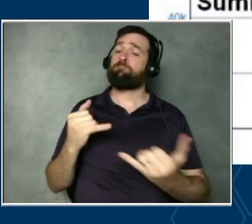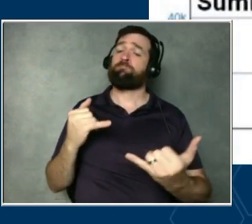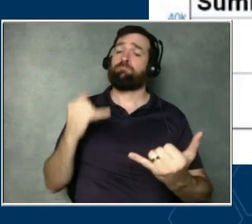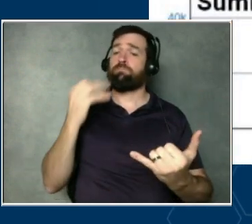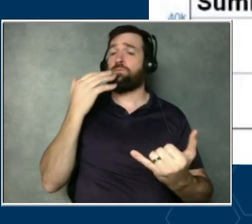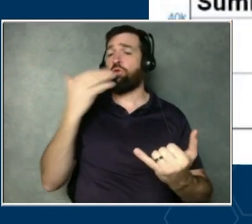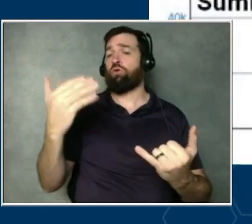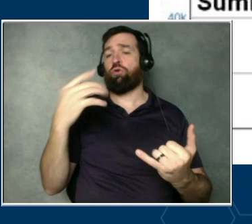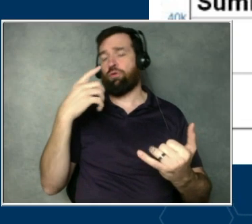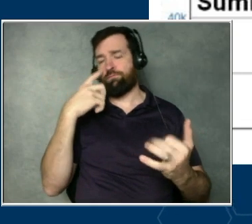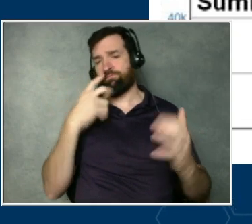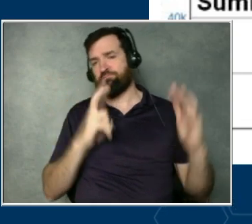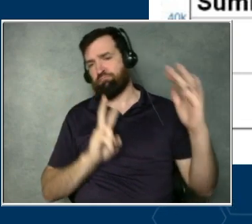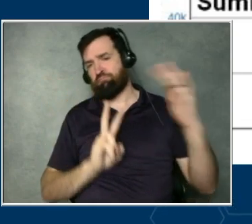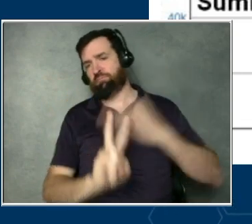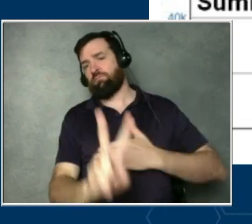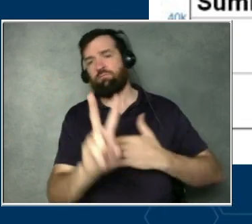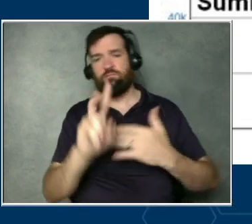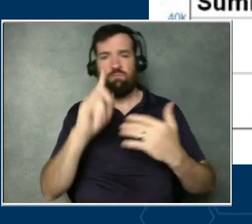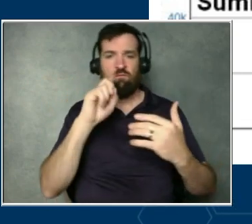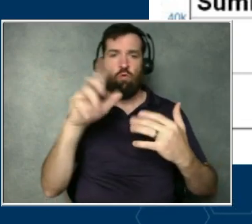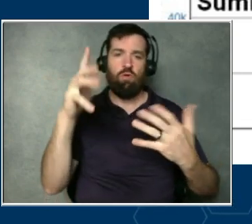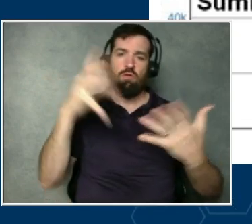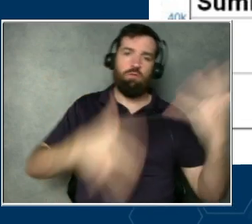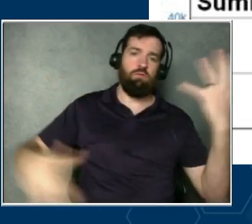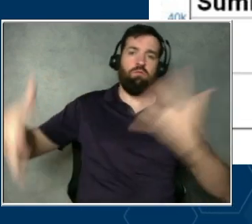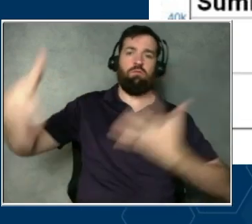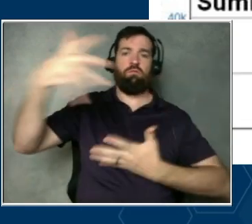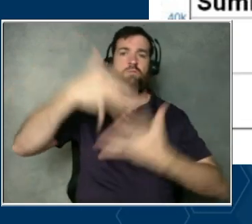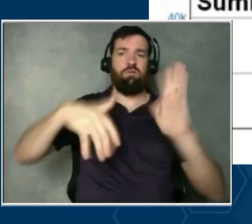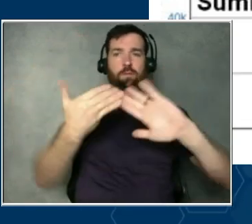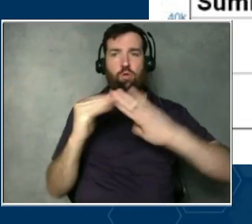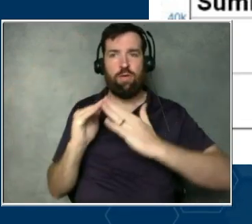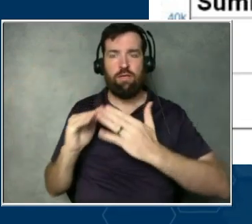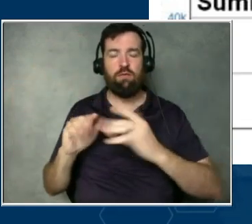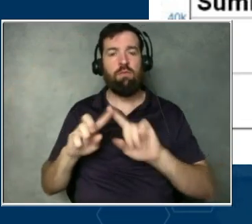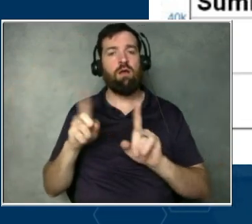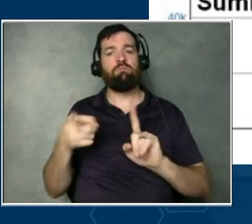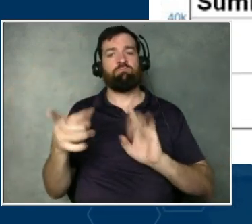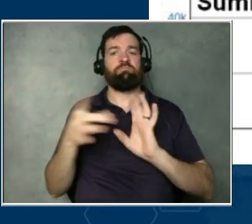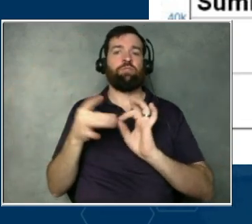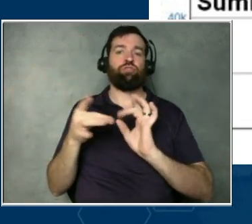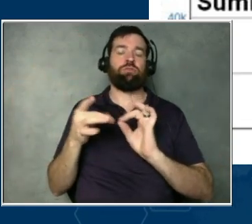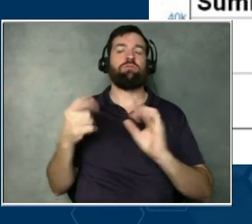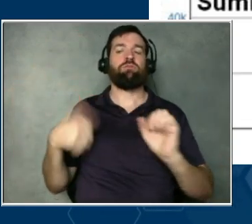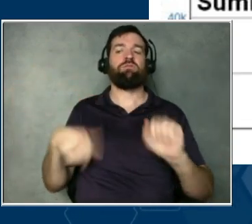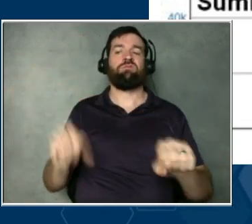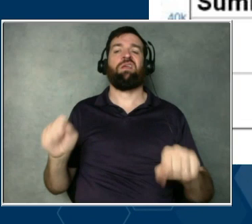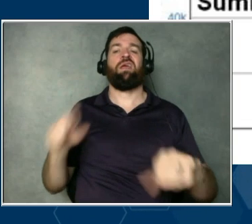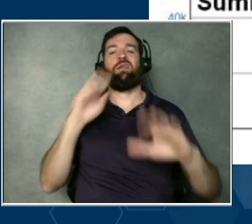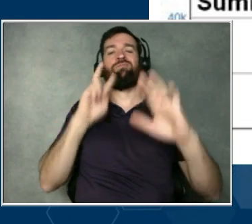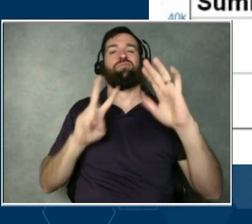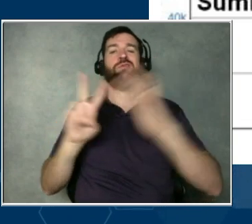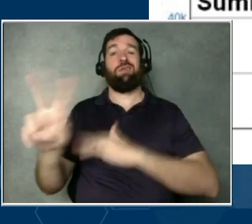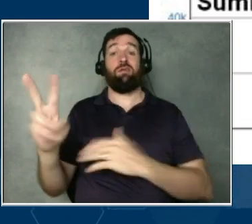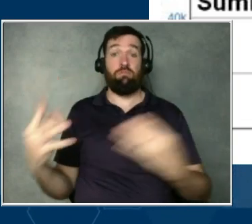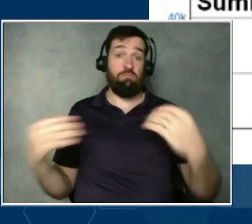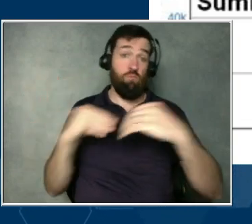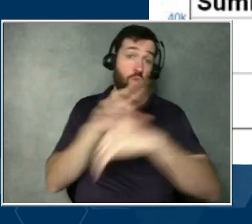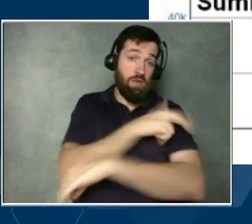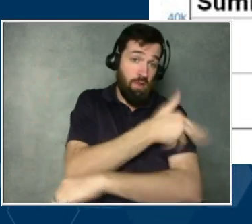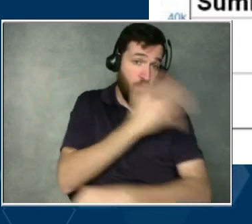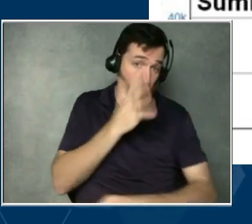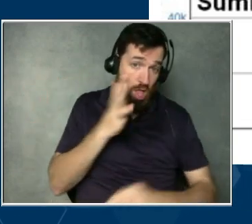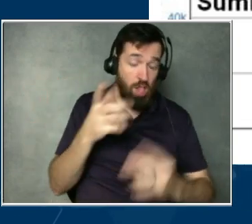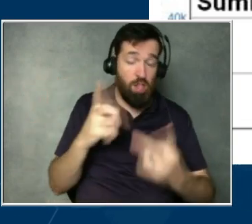bellwether that we use to look at circulation in the community. But just as you said, we could predict then, will there be more hospitalizations and more severe